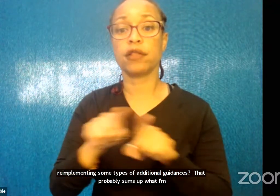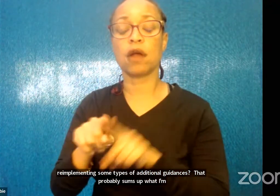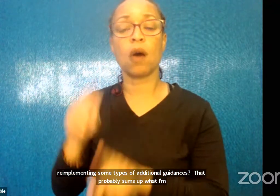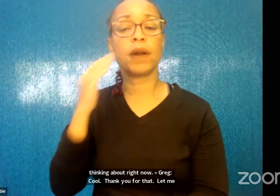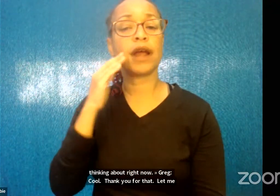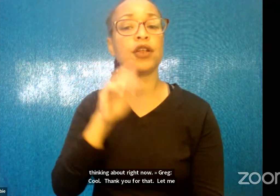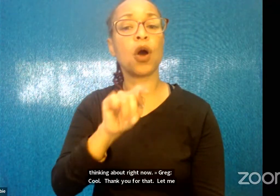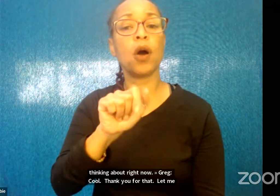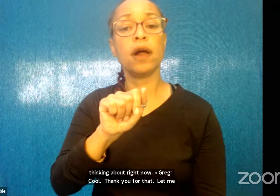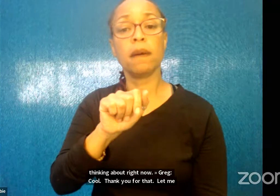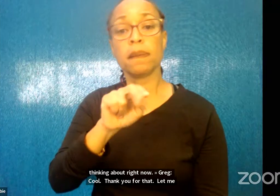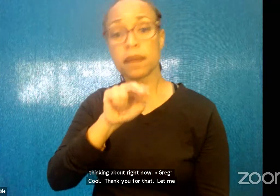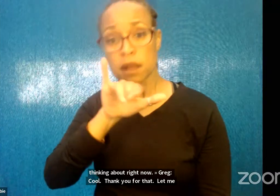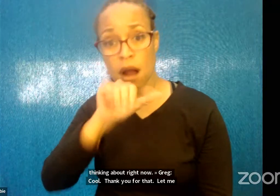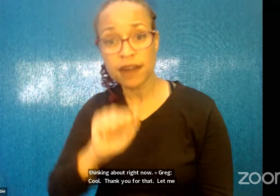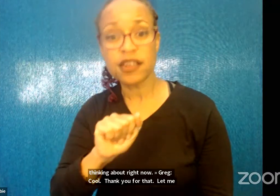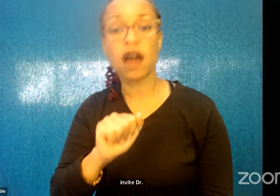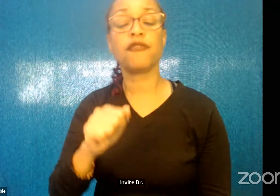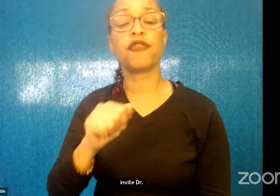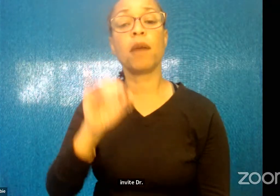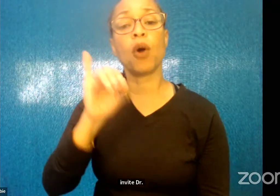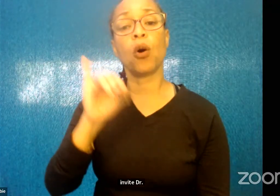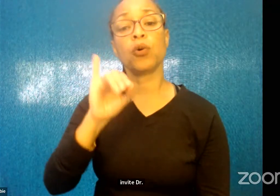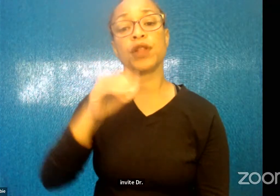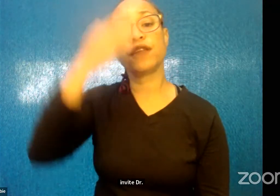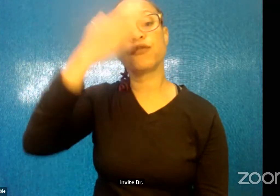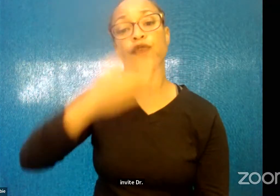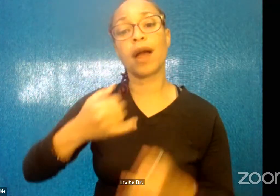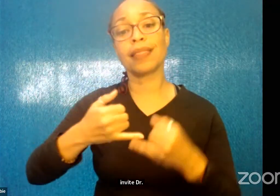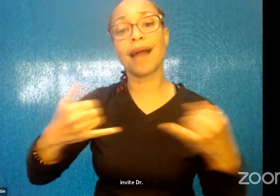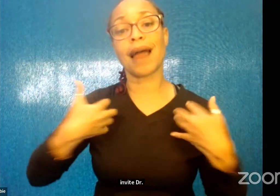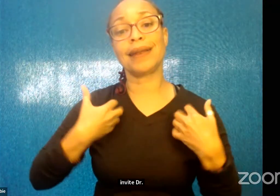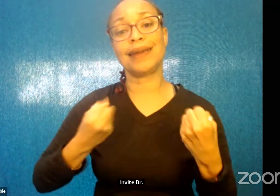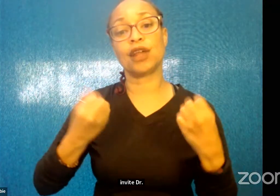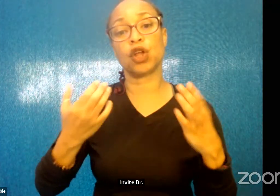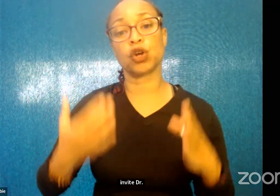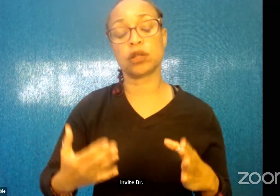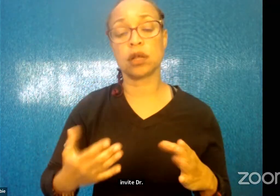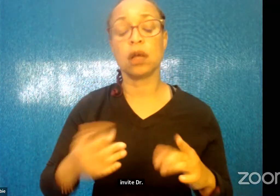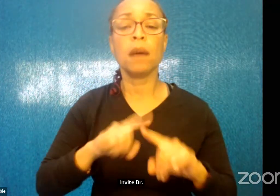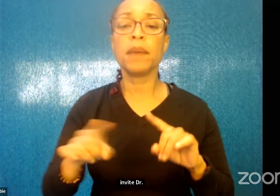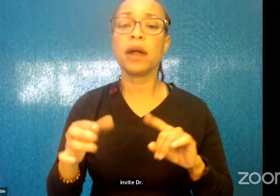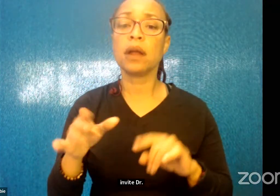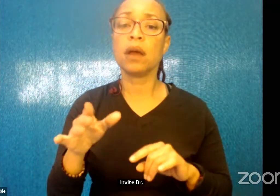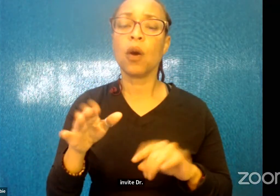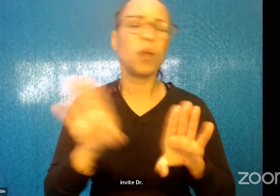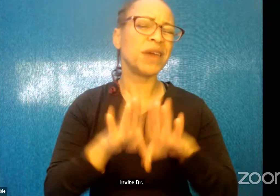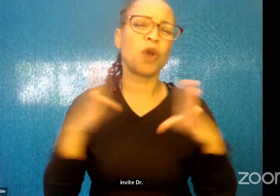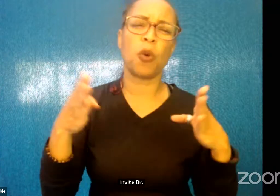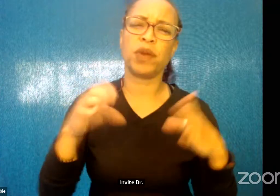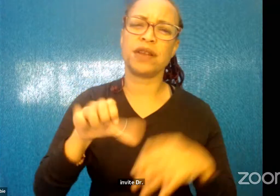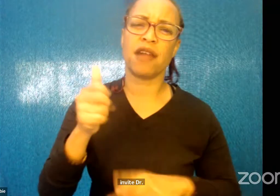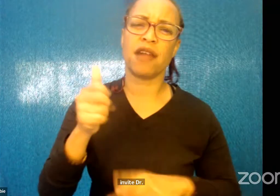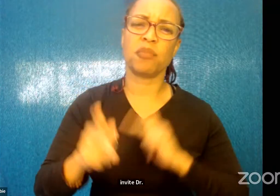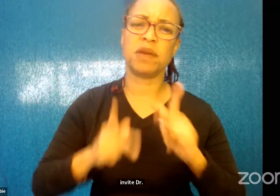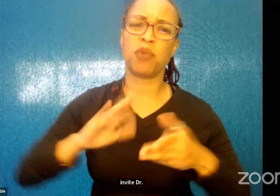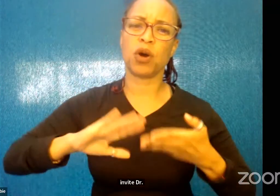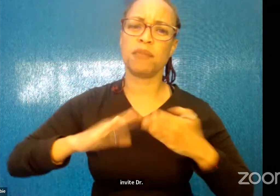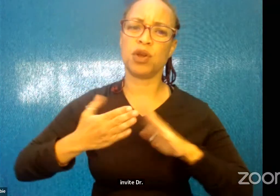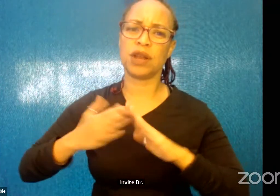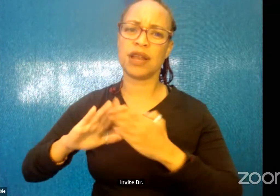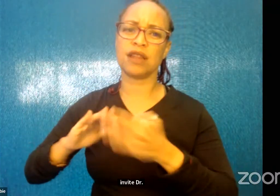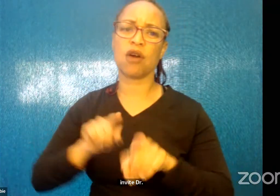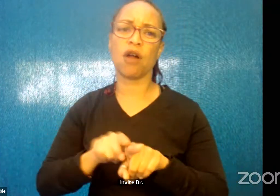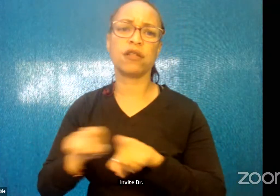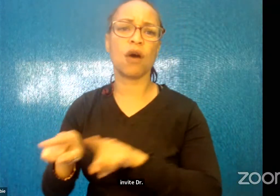from Oakland Frontline Healers wanted to add something as well. But Dr. Carey, anything you want to add? And we open this up to other community partners as well. Anything